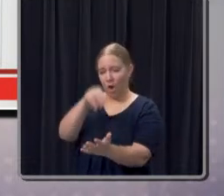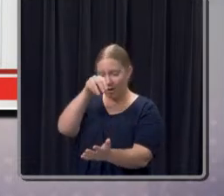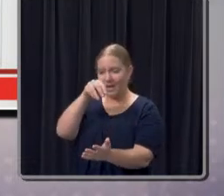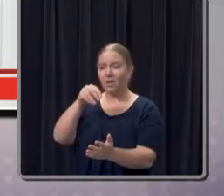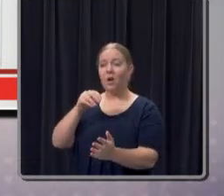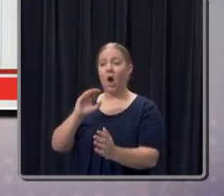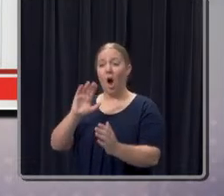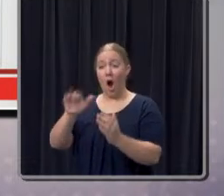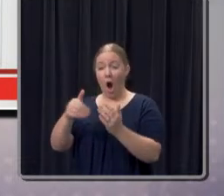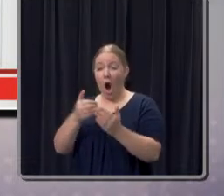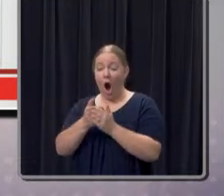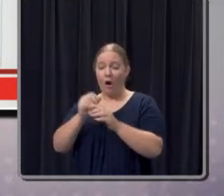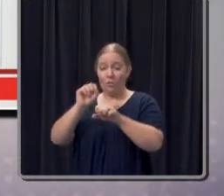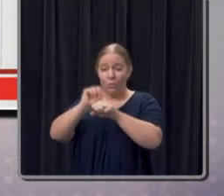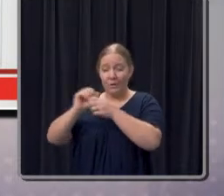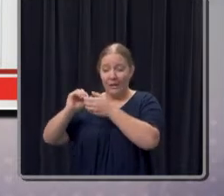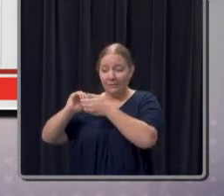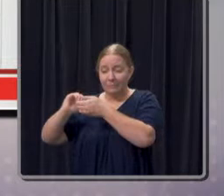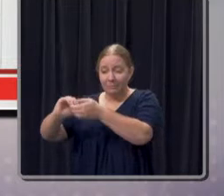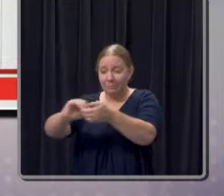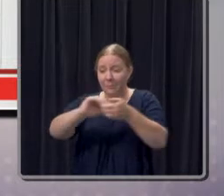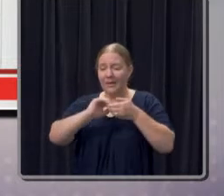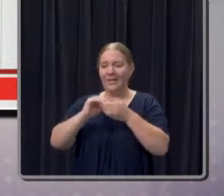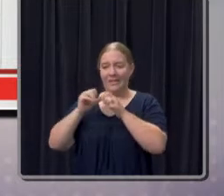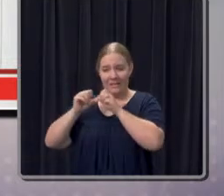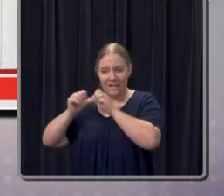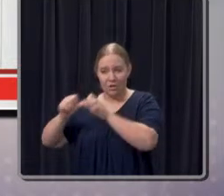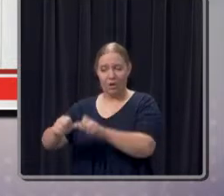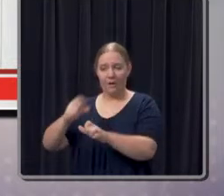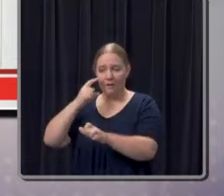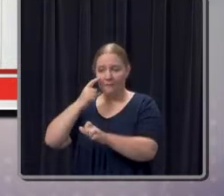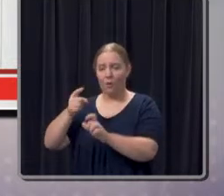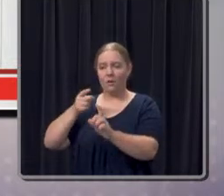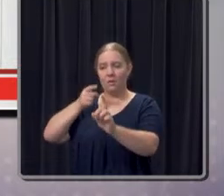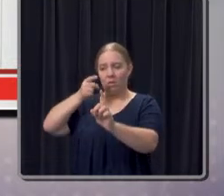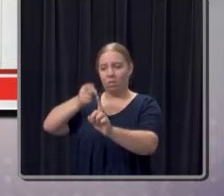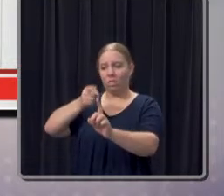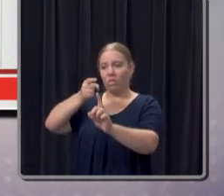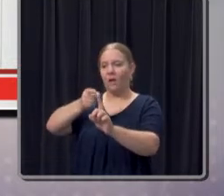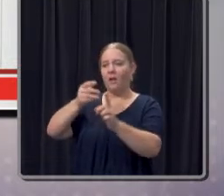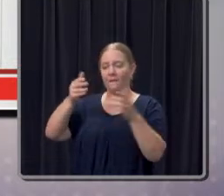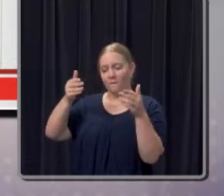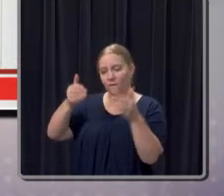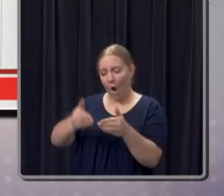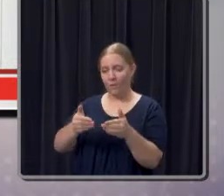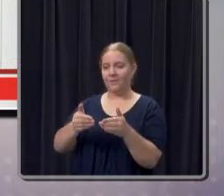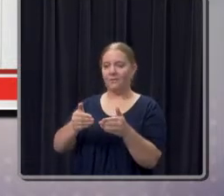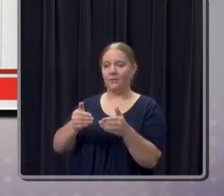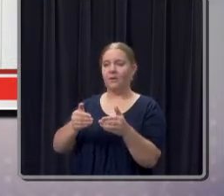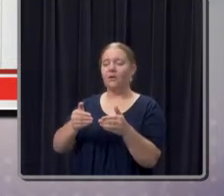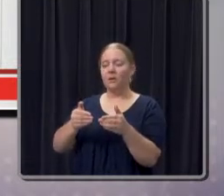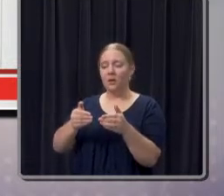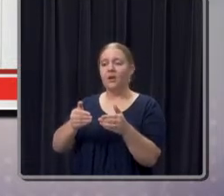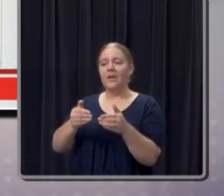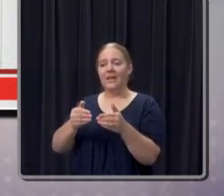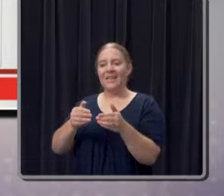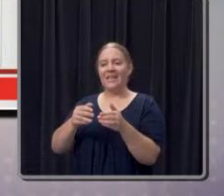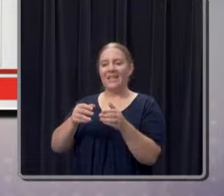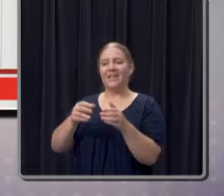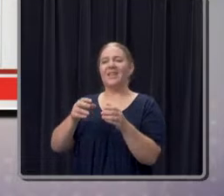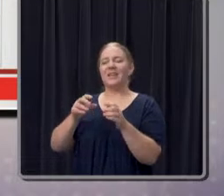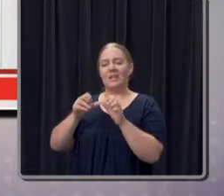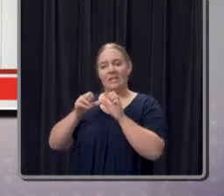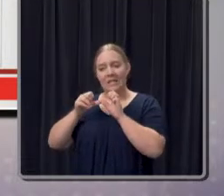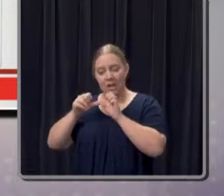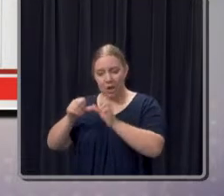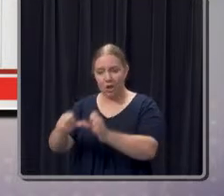working together continuously for this initiative, which focuses on a